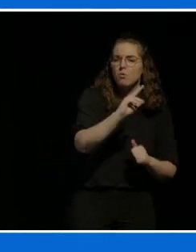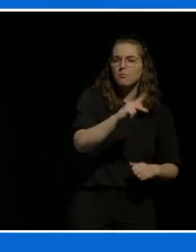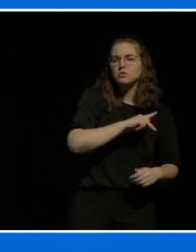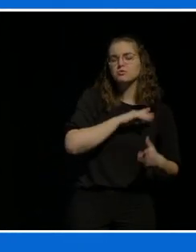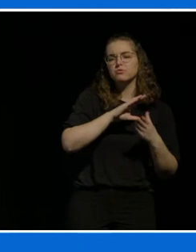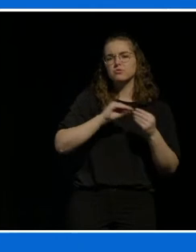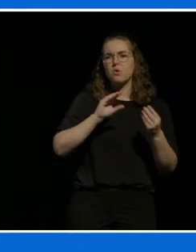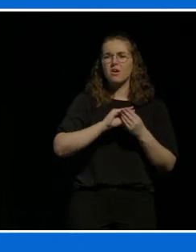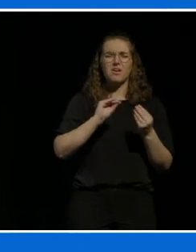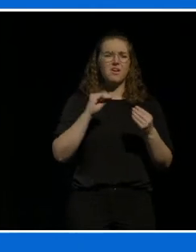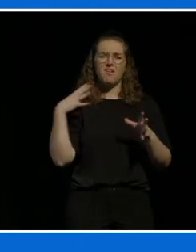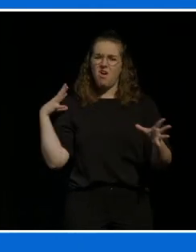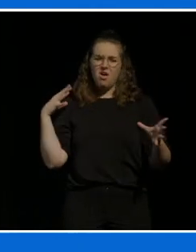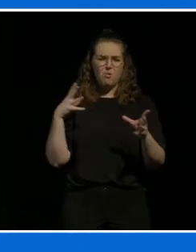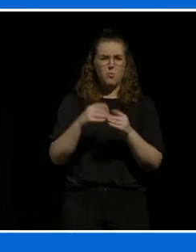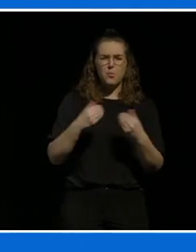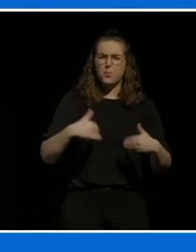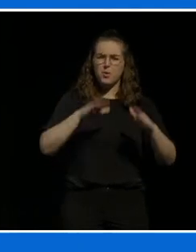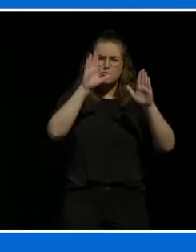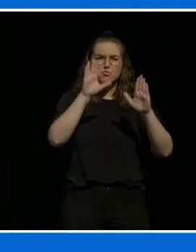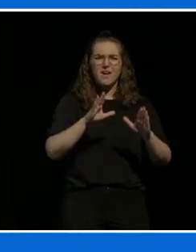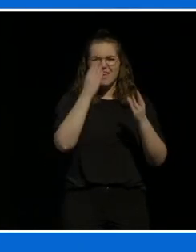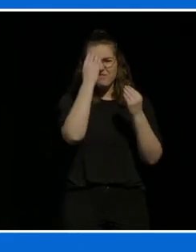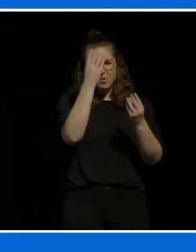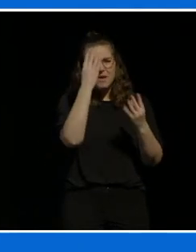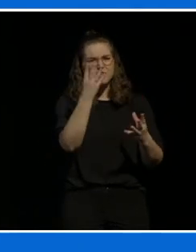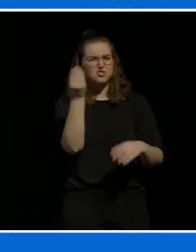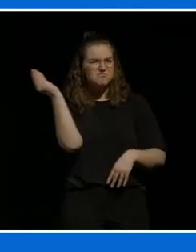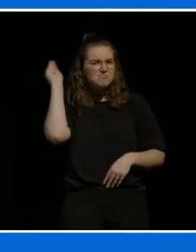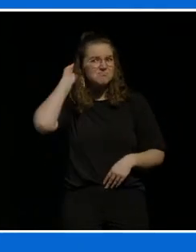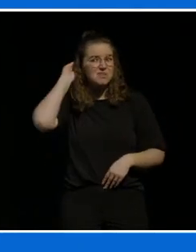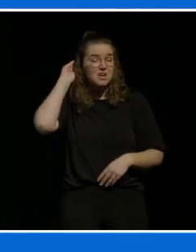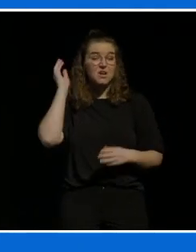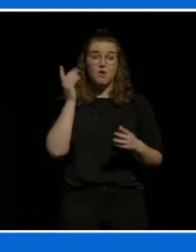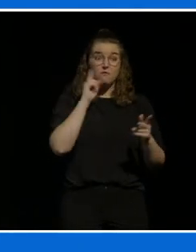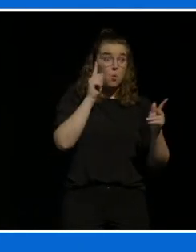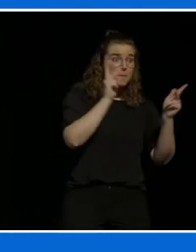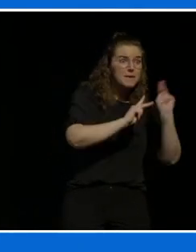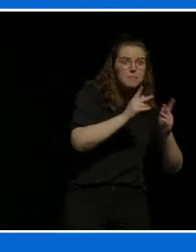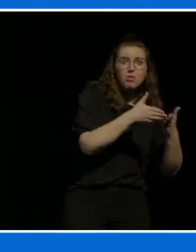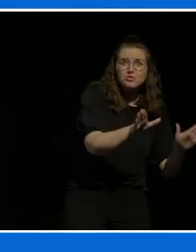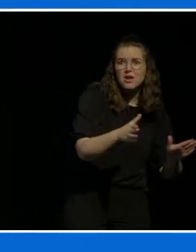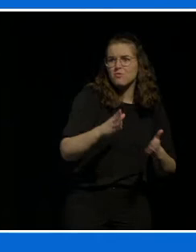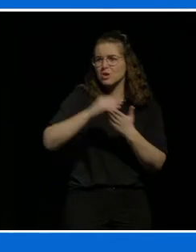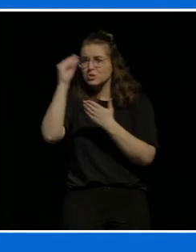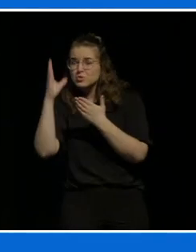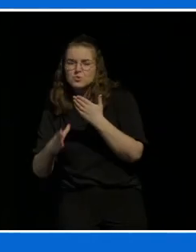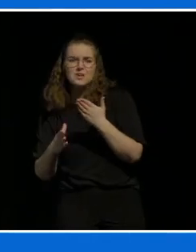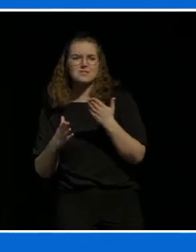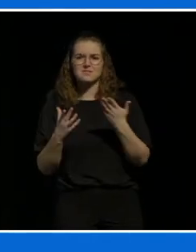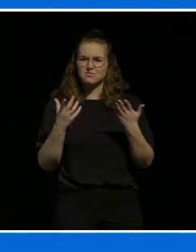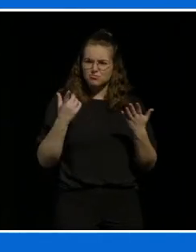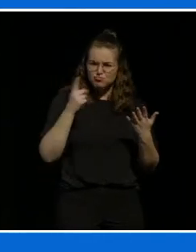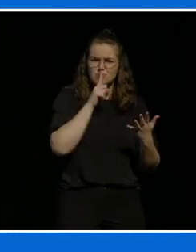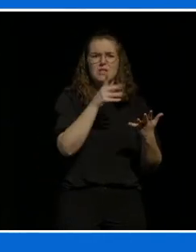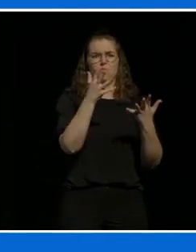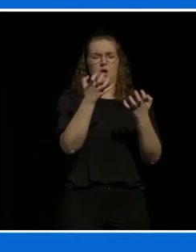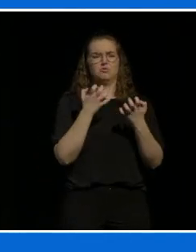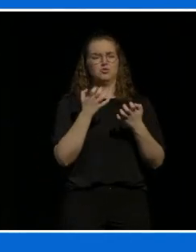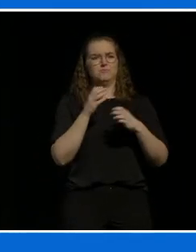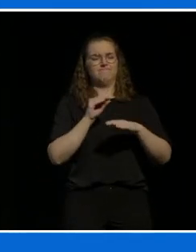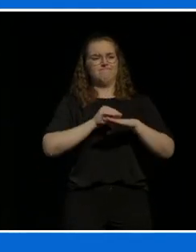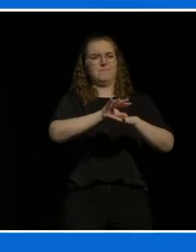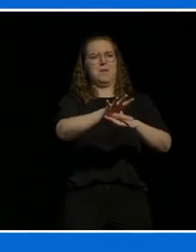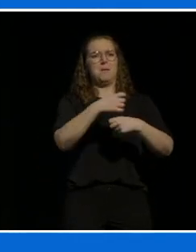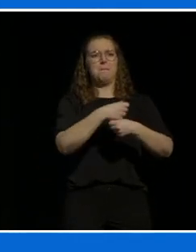And all of this is great information to know when students or people in general are working to really make a difference.